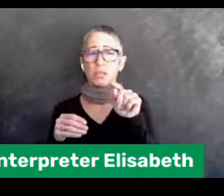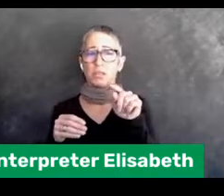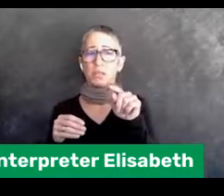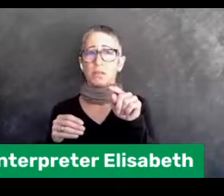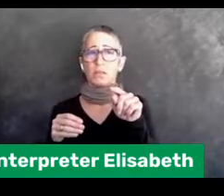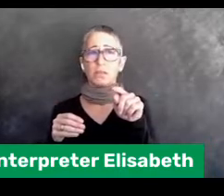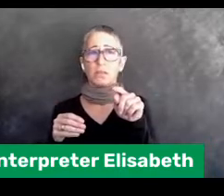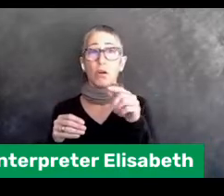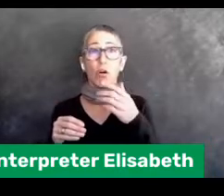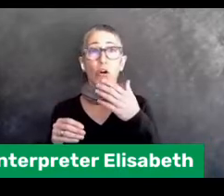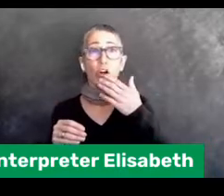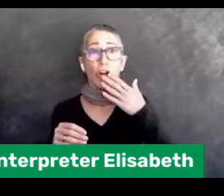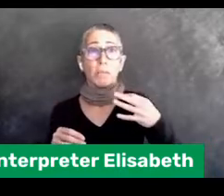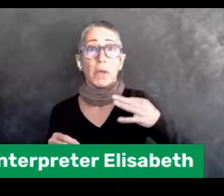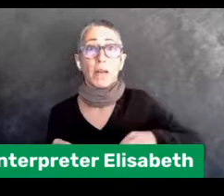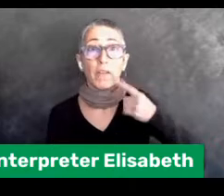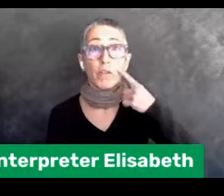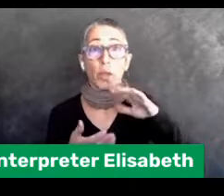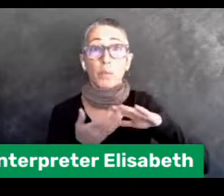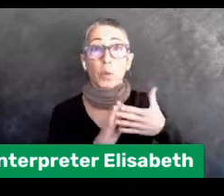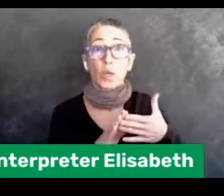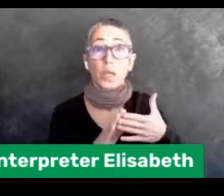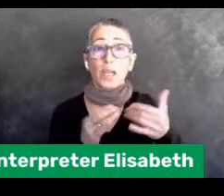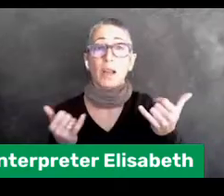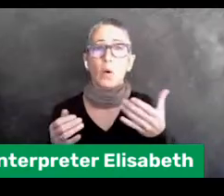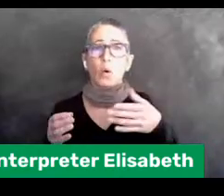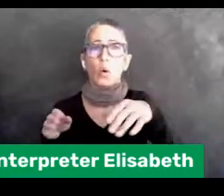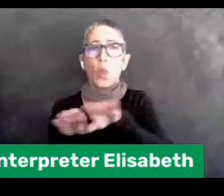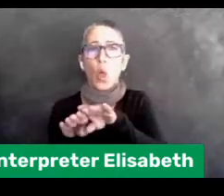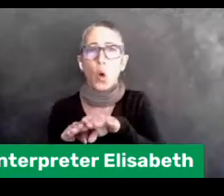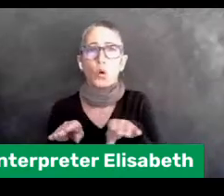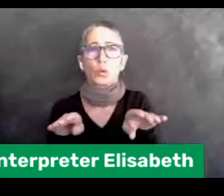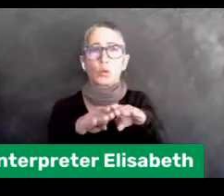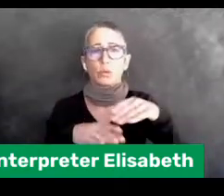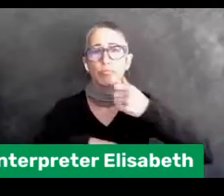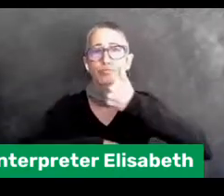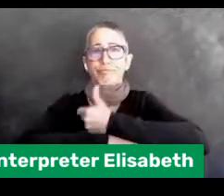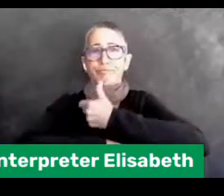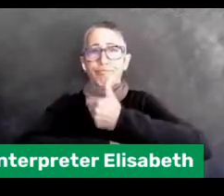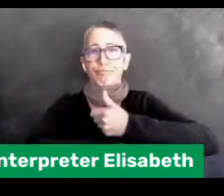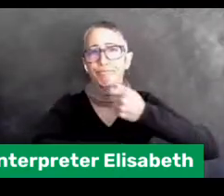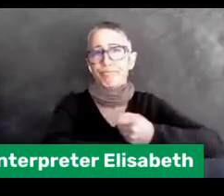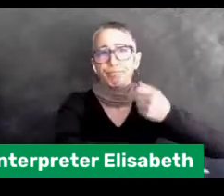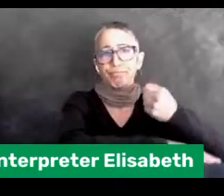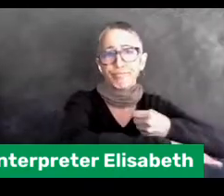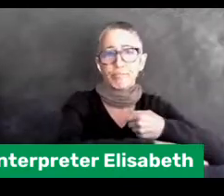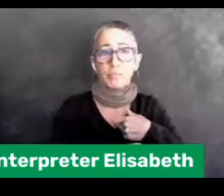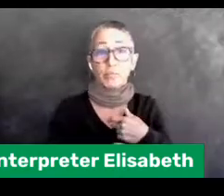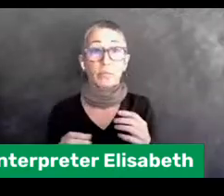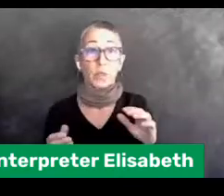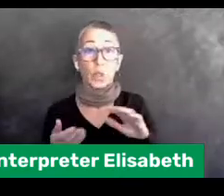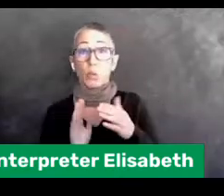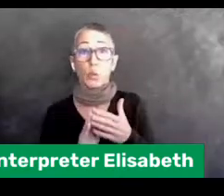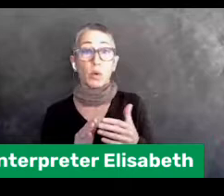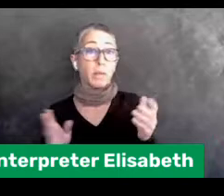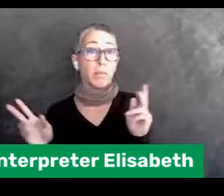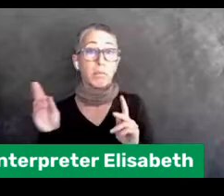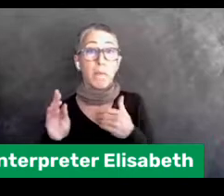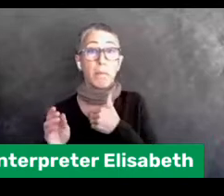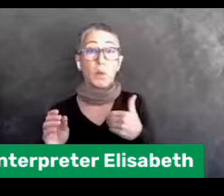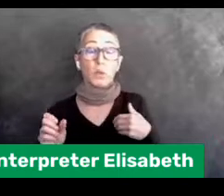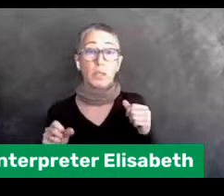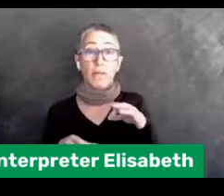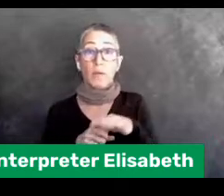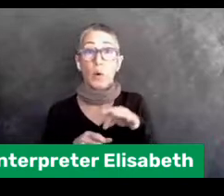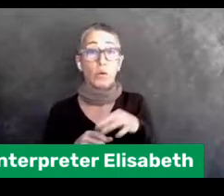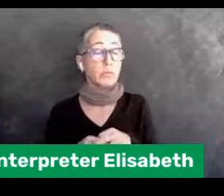closing down the only resources that we actually have, and the community members have no say in it whatsoever. People are dying at a